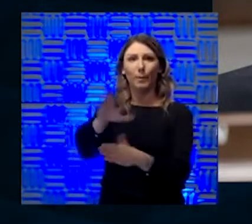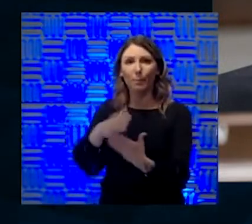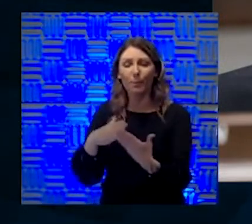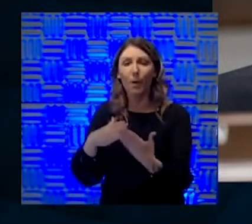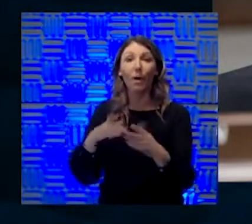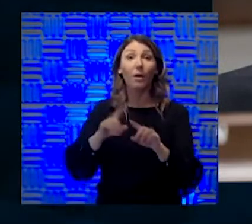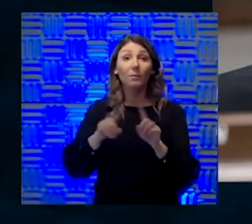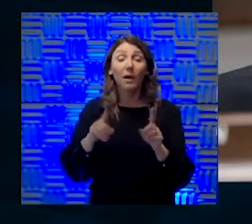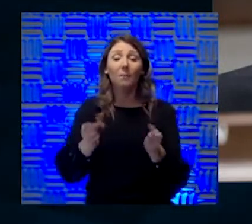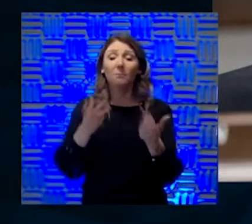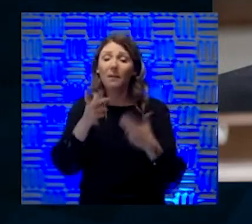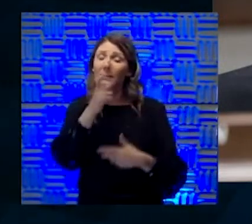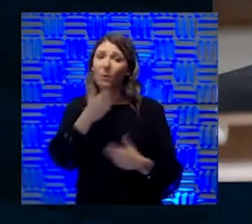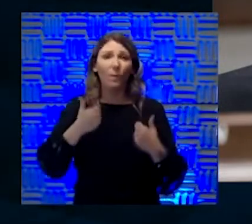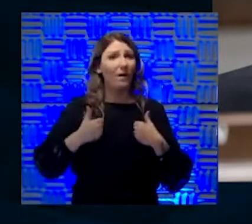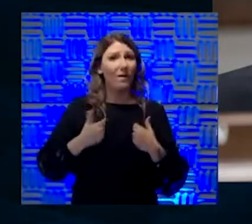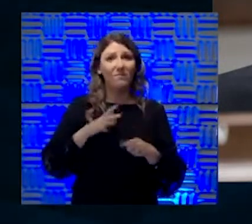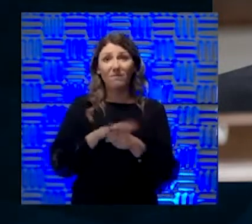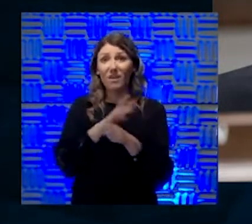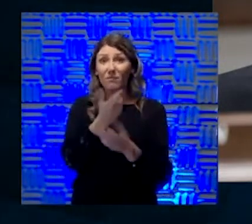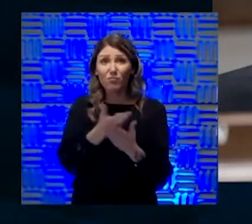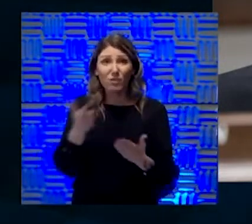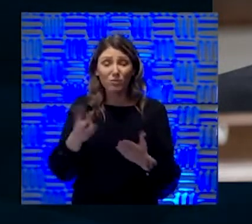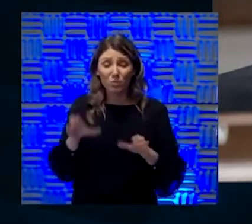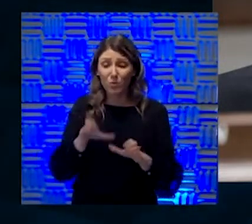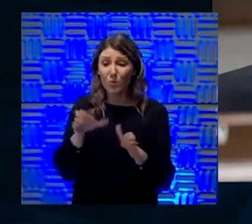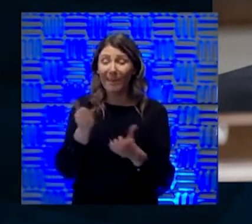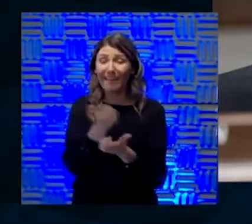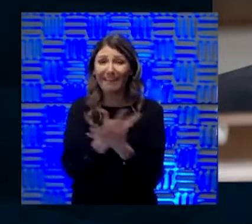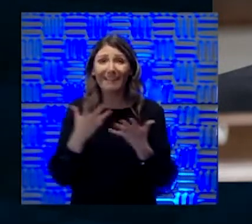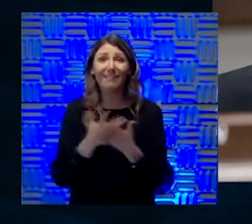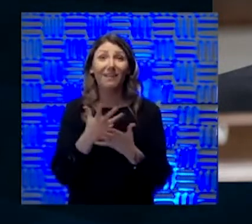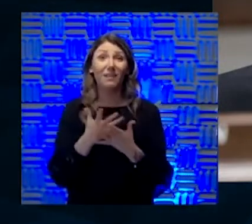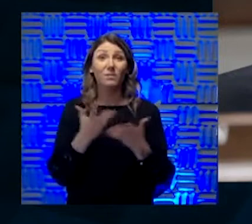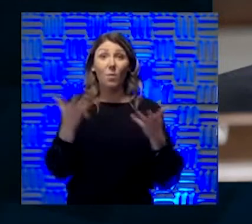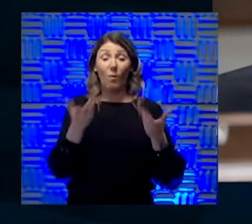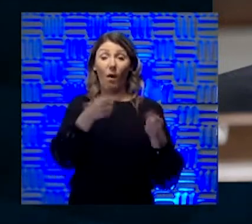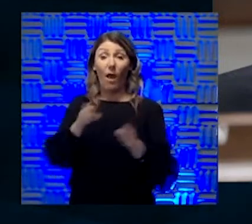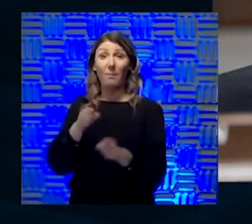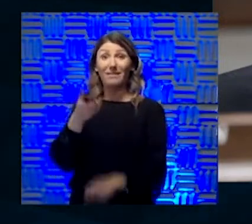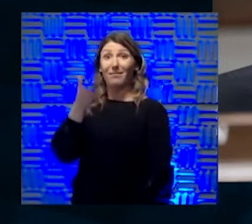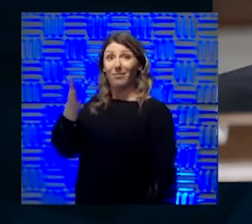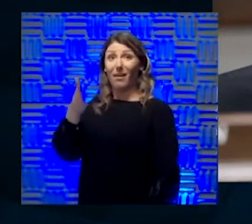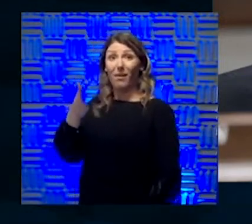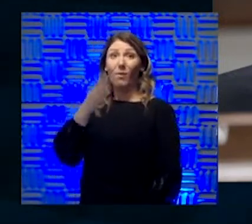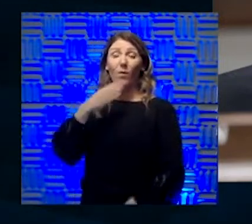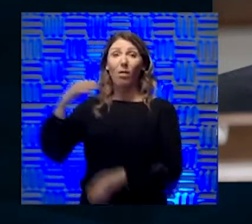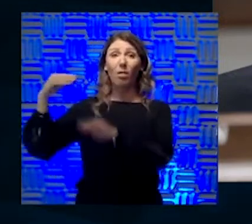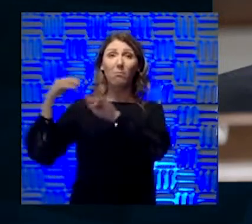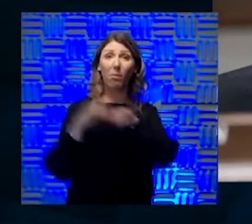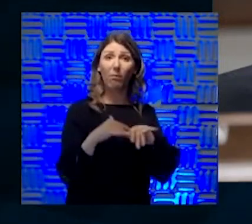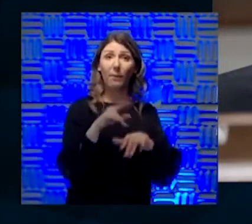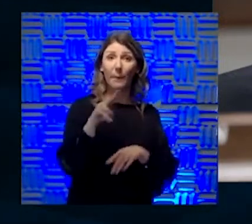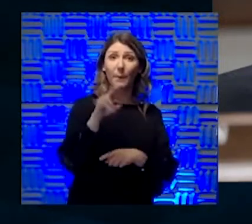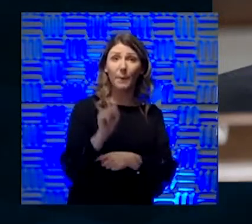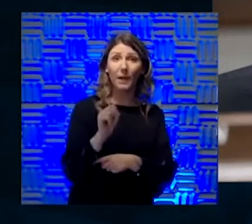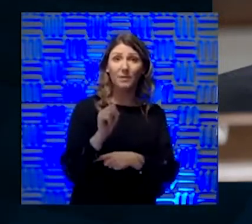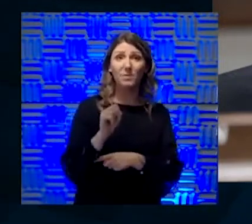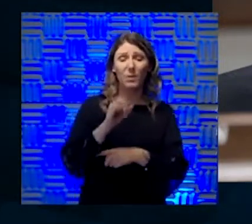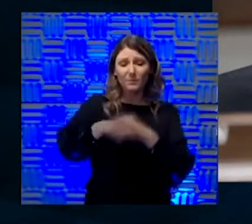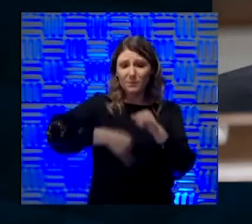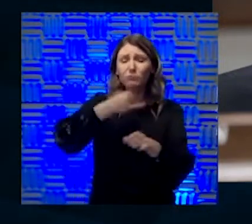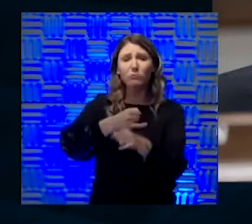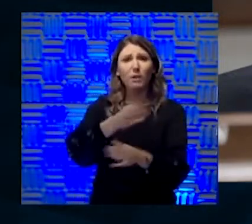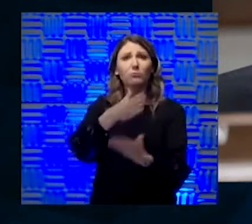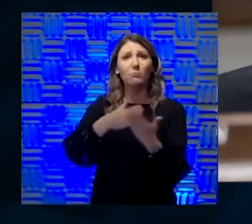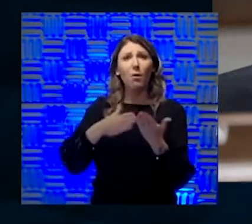many don't have the resources to do anything, and what happens there affects us. So it has an international component, but what we're talking about